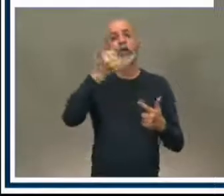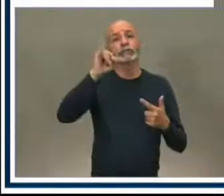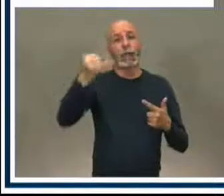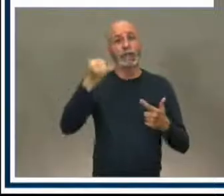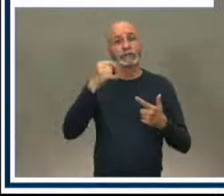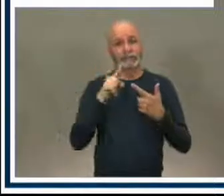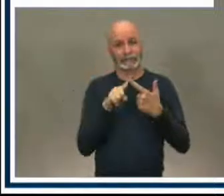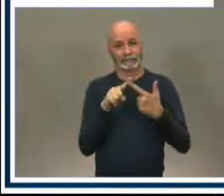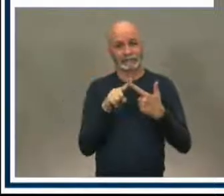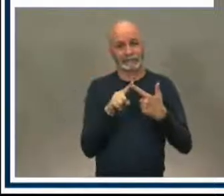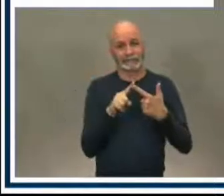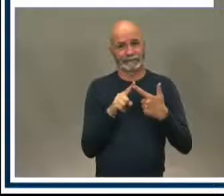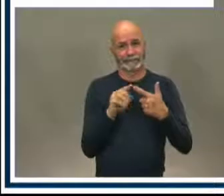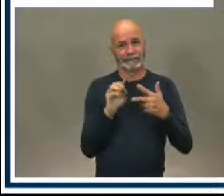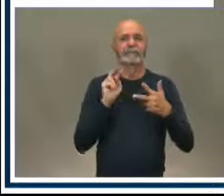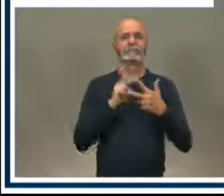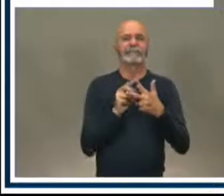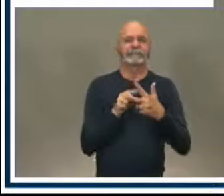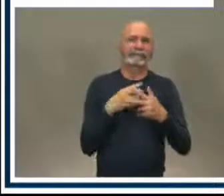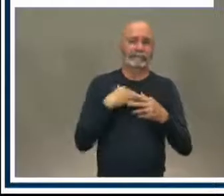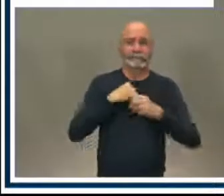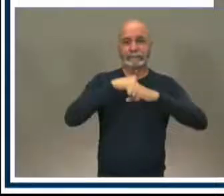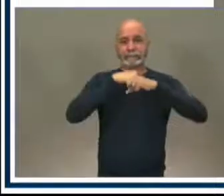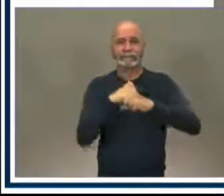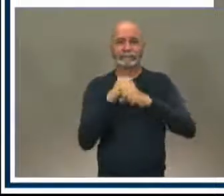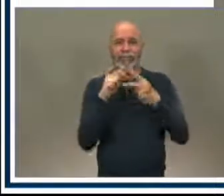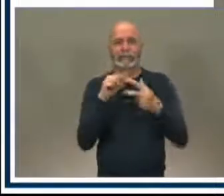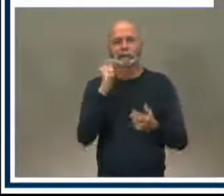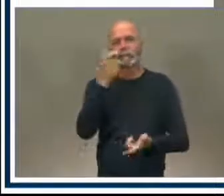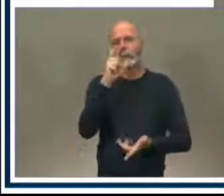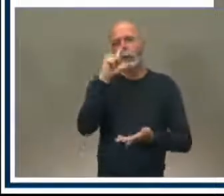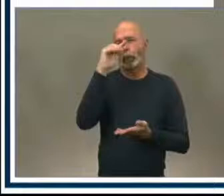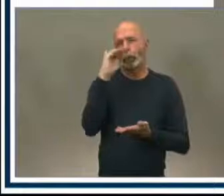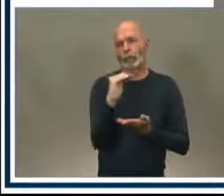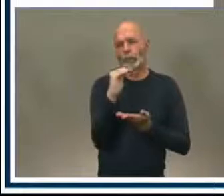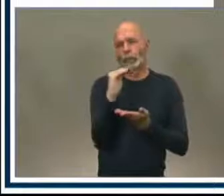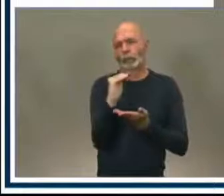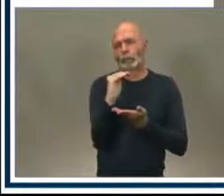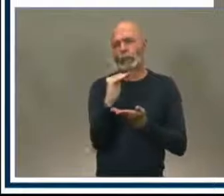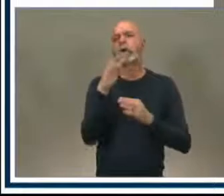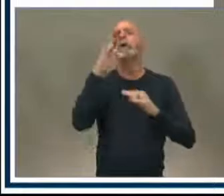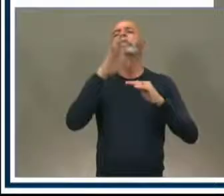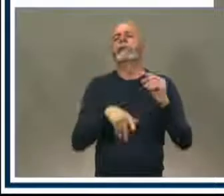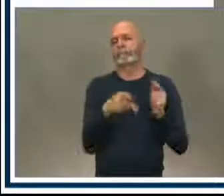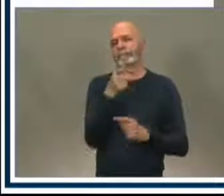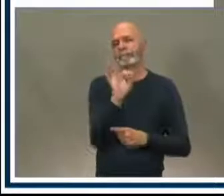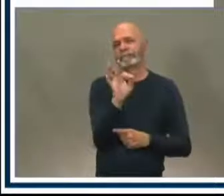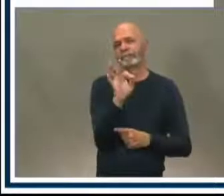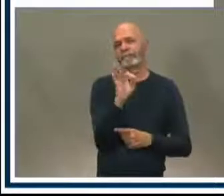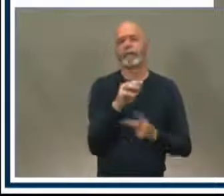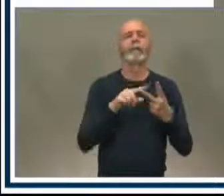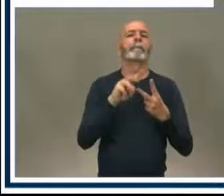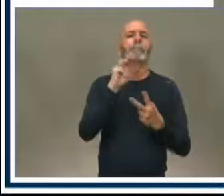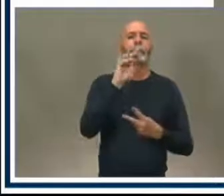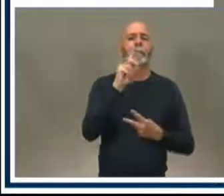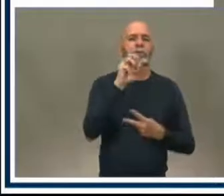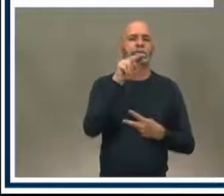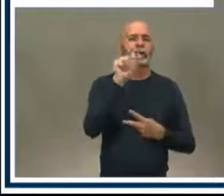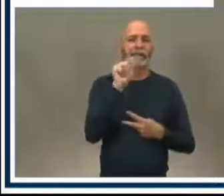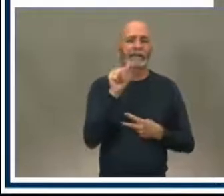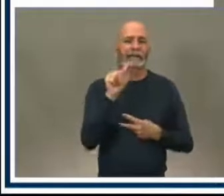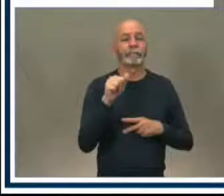lower immunity than an mRNA, and NACI's recommendation is that those people then should have an